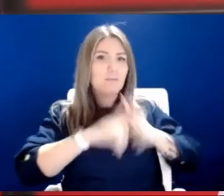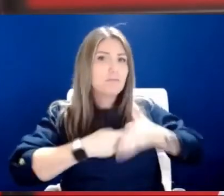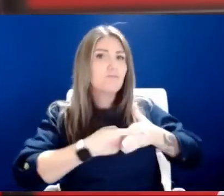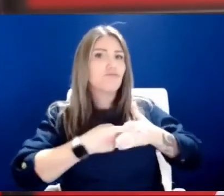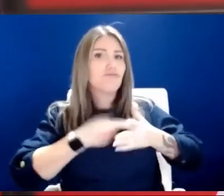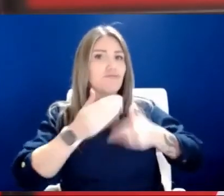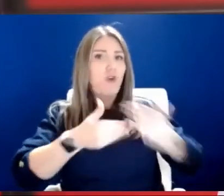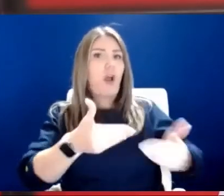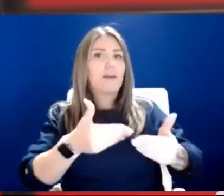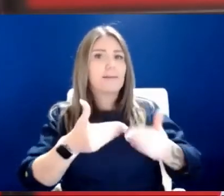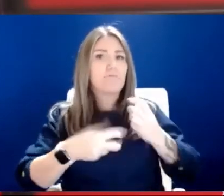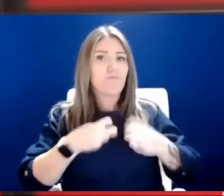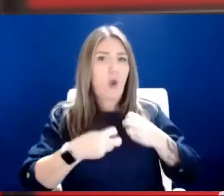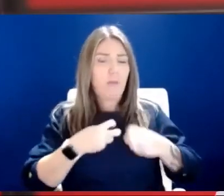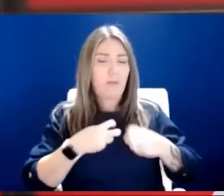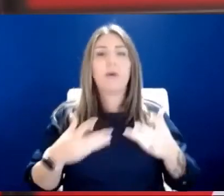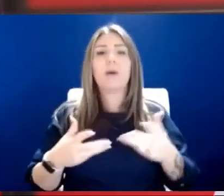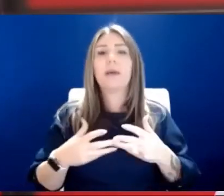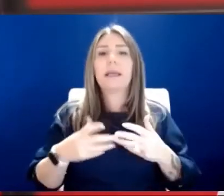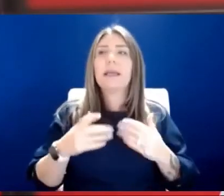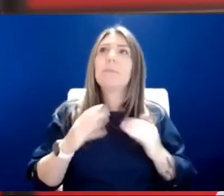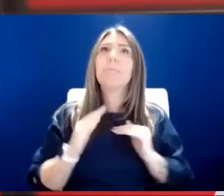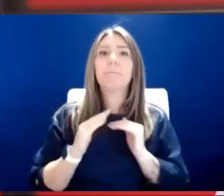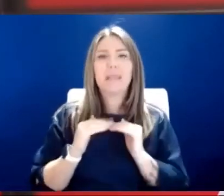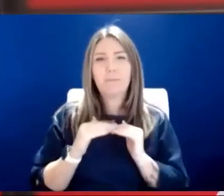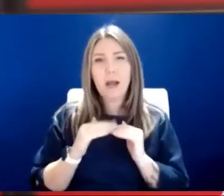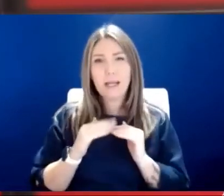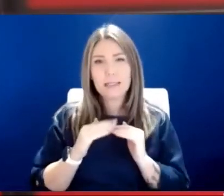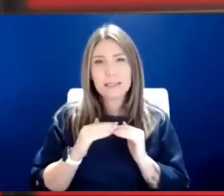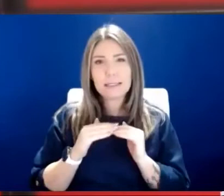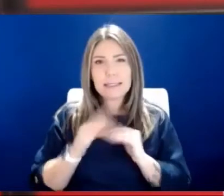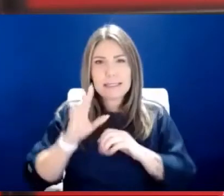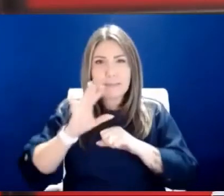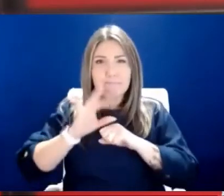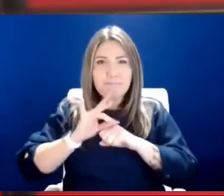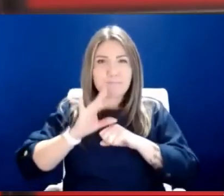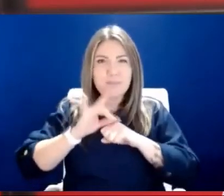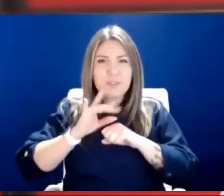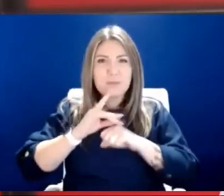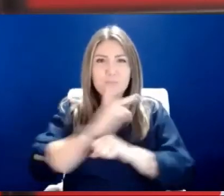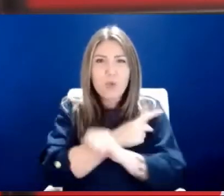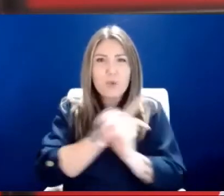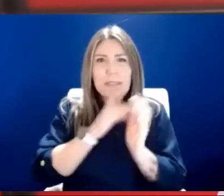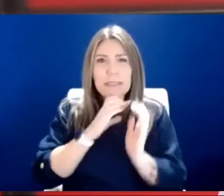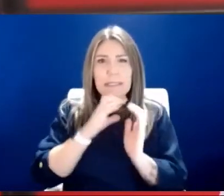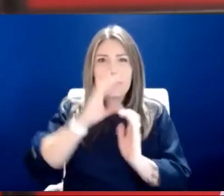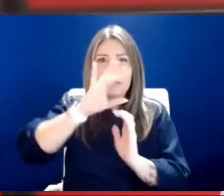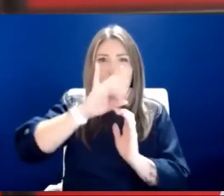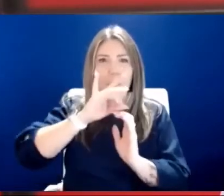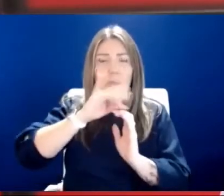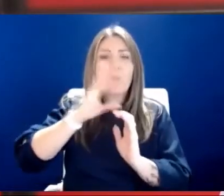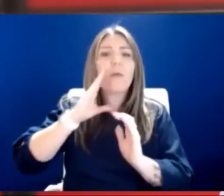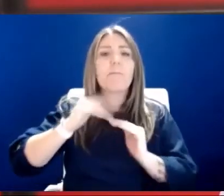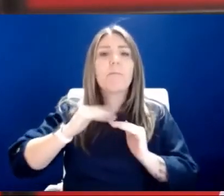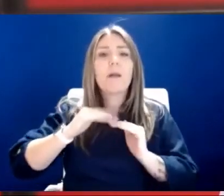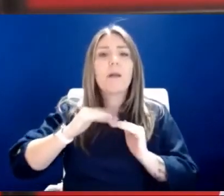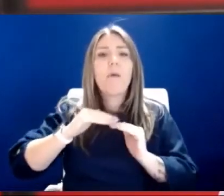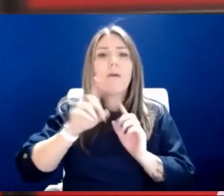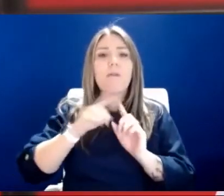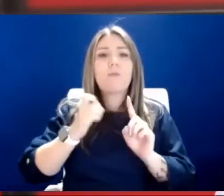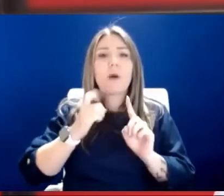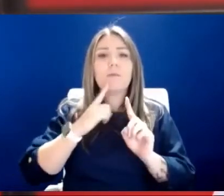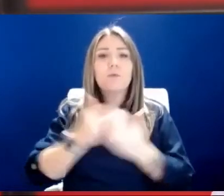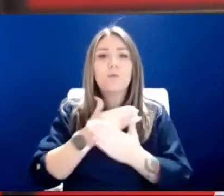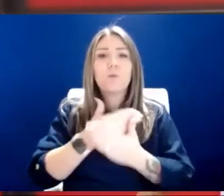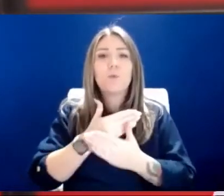not or minimizes the sticky protein sticking to the new heart. So